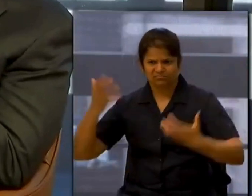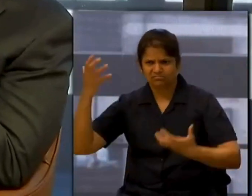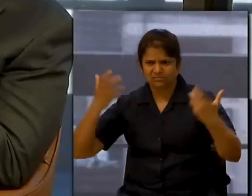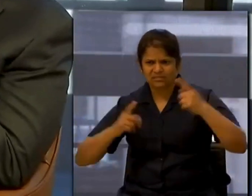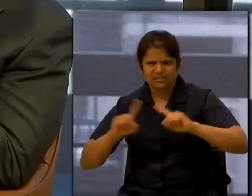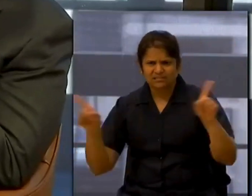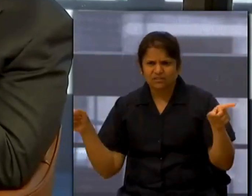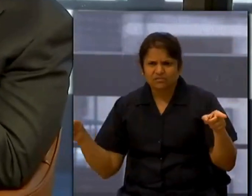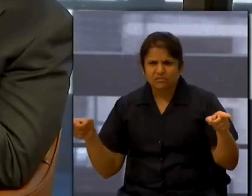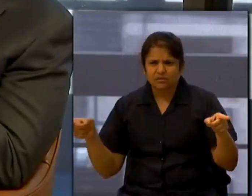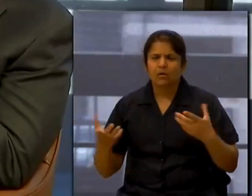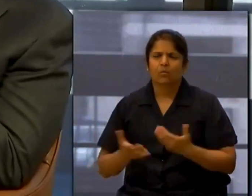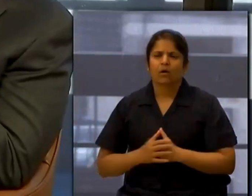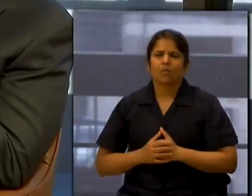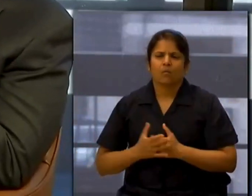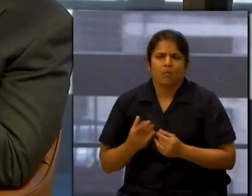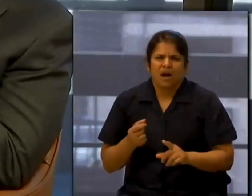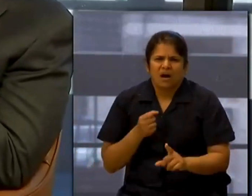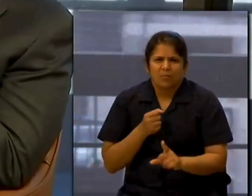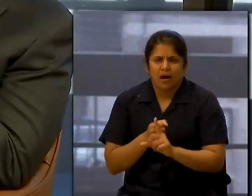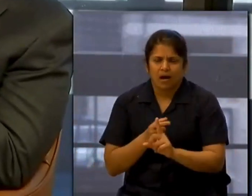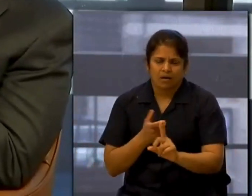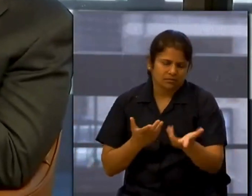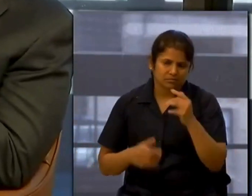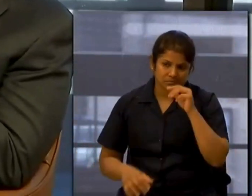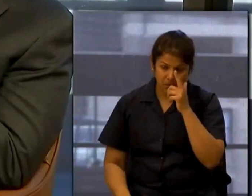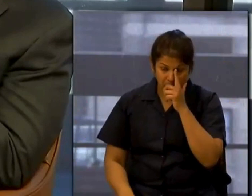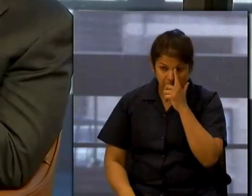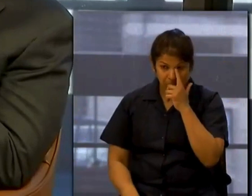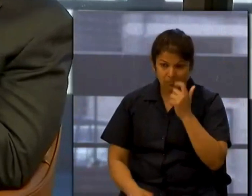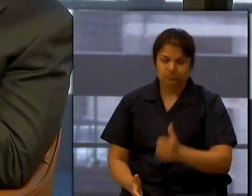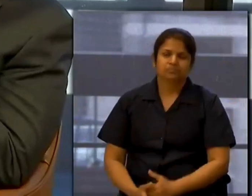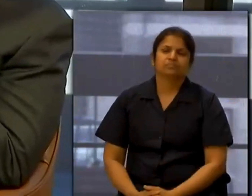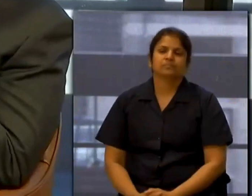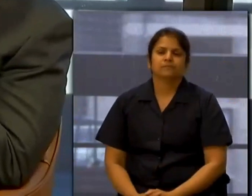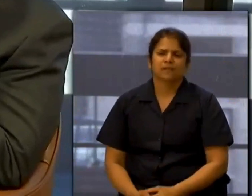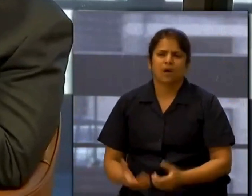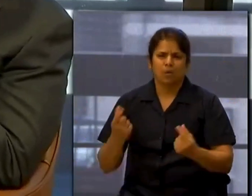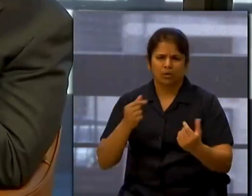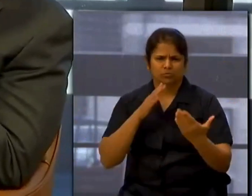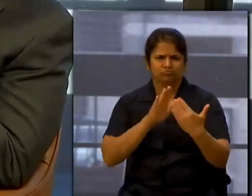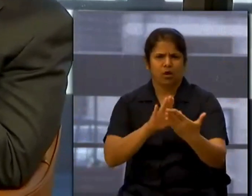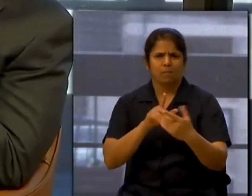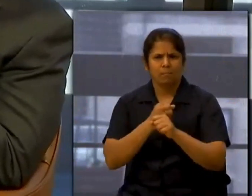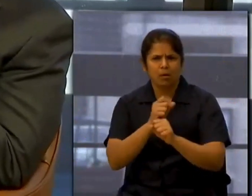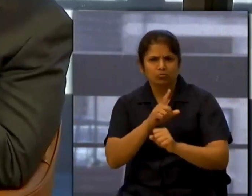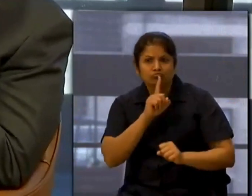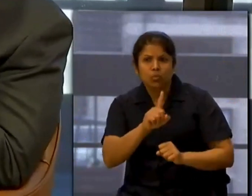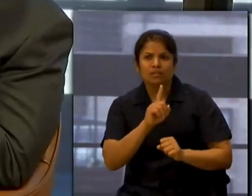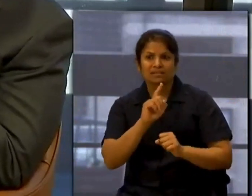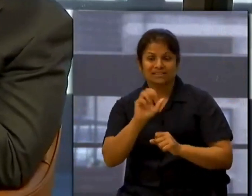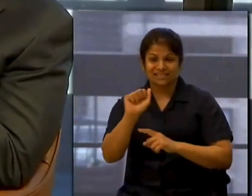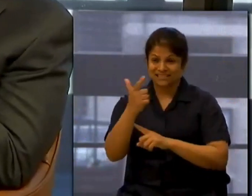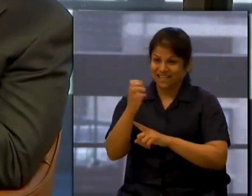mitigate for that, right, in ensuring that, say, an organization like SAGE does not